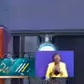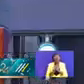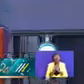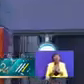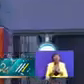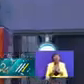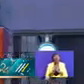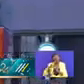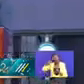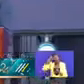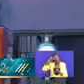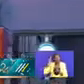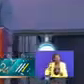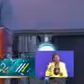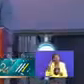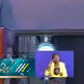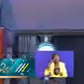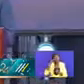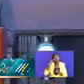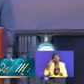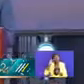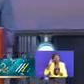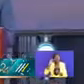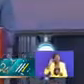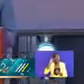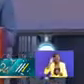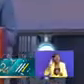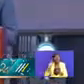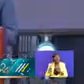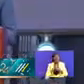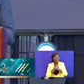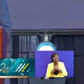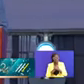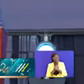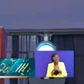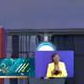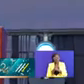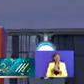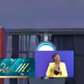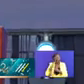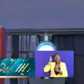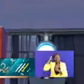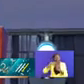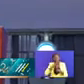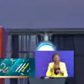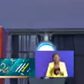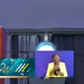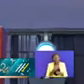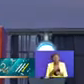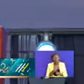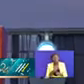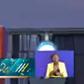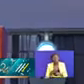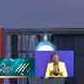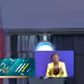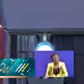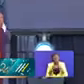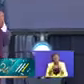throne was guarded by some wise men so whatever men call